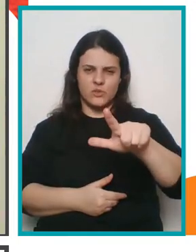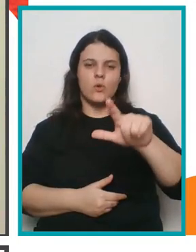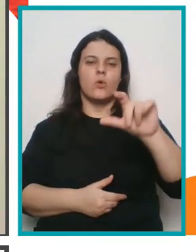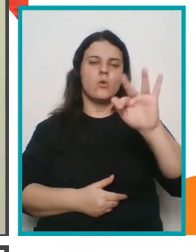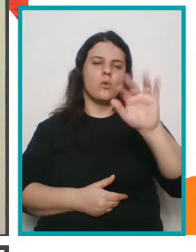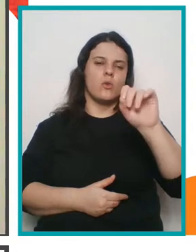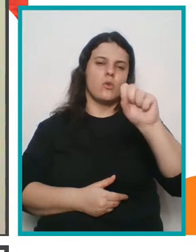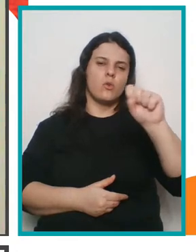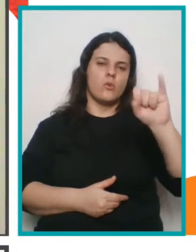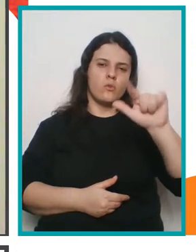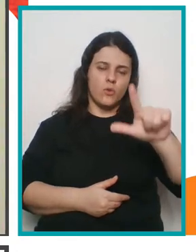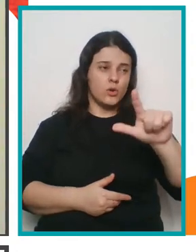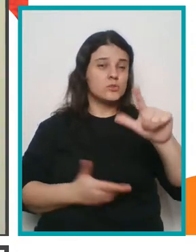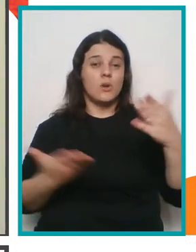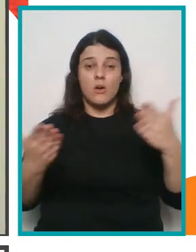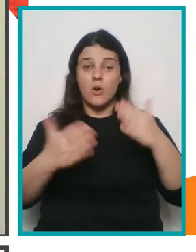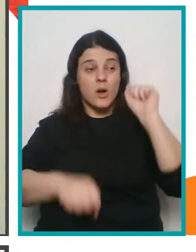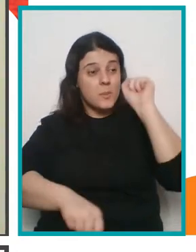these communities